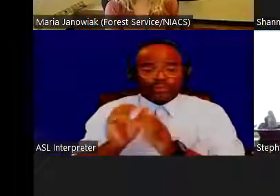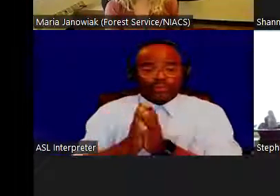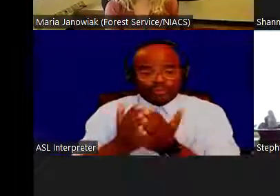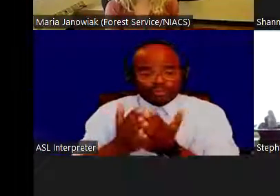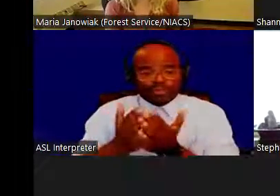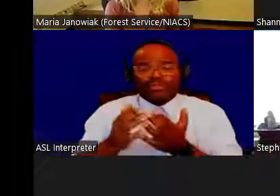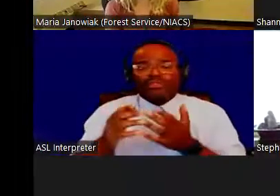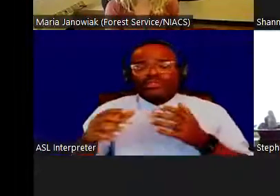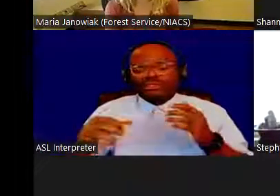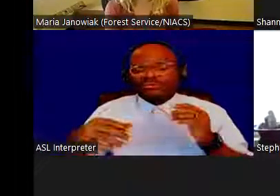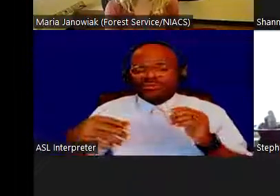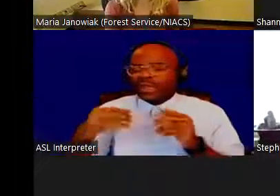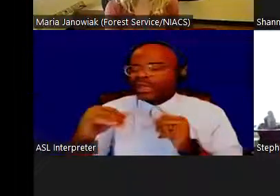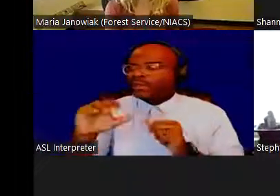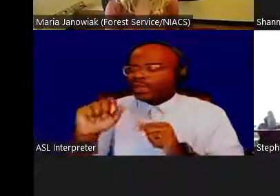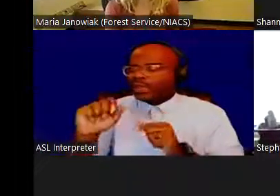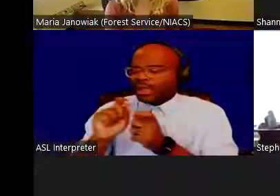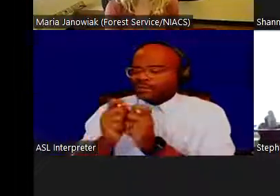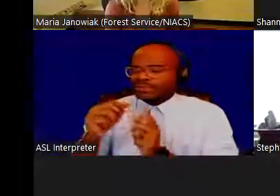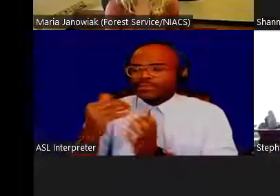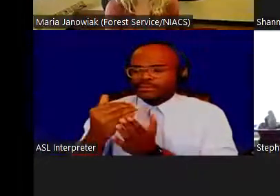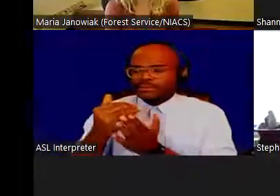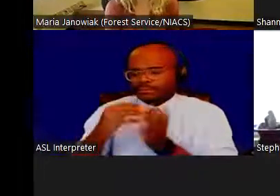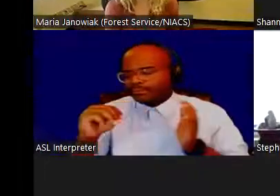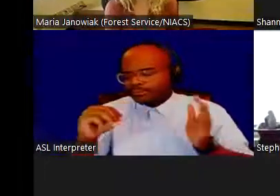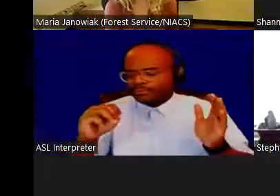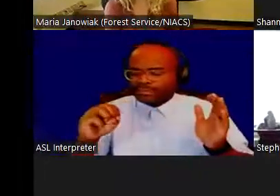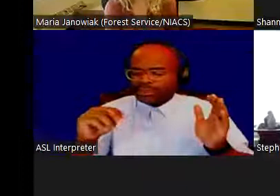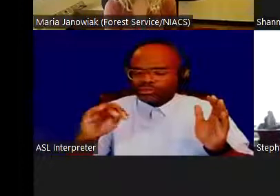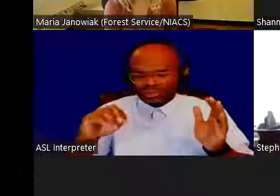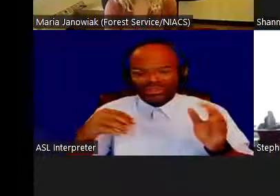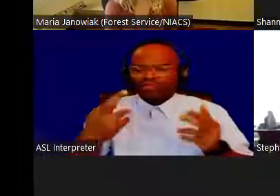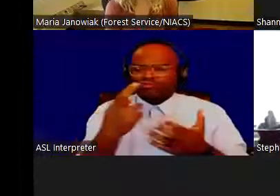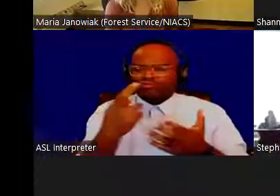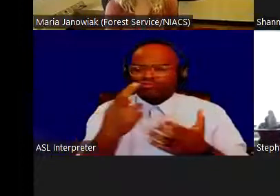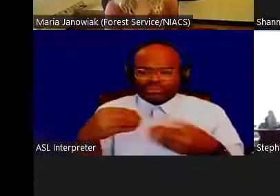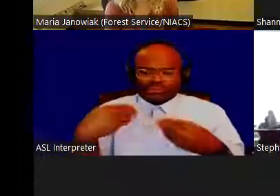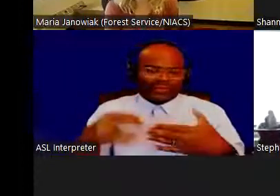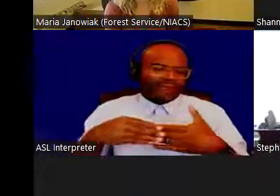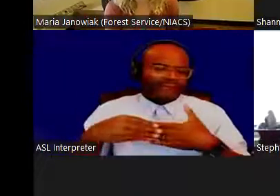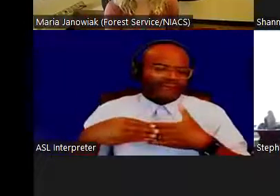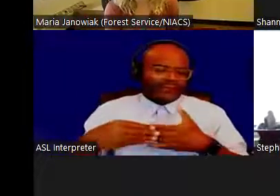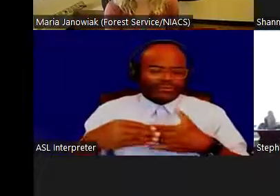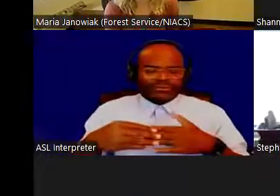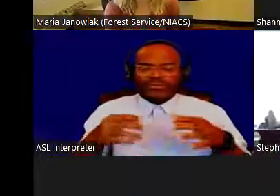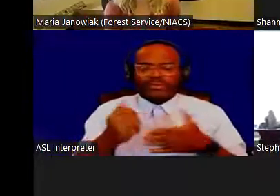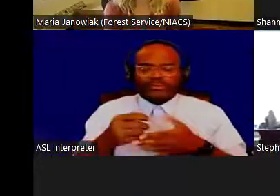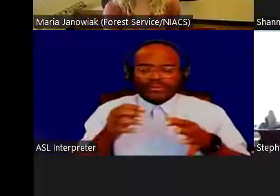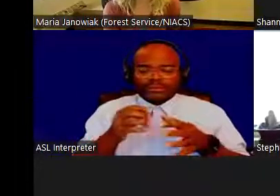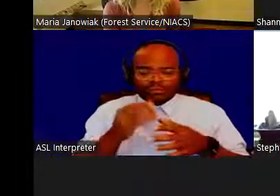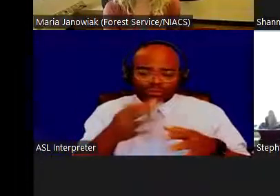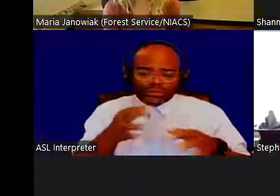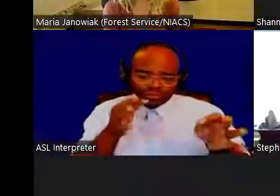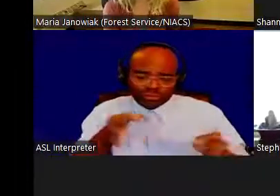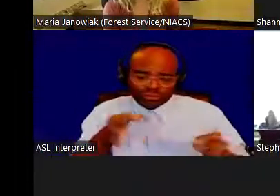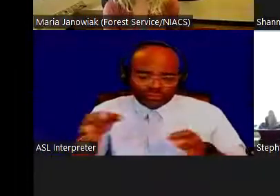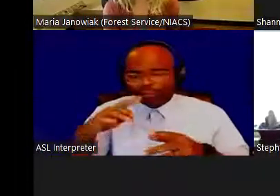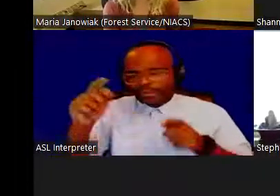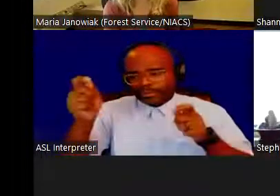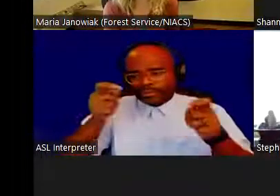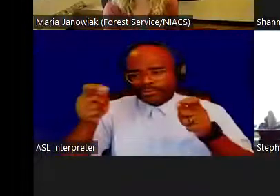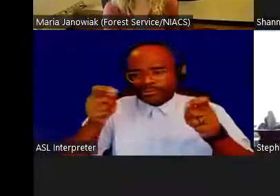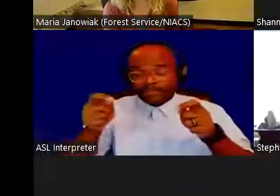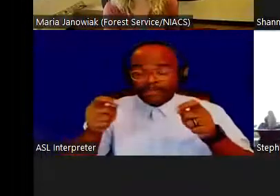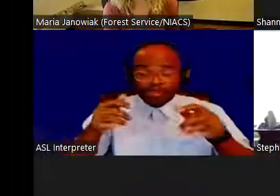Wildlife Adaptation Menus. These are two adaptation resources that provide structured flexibility for making management decisions. We